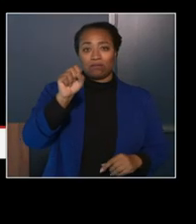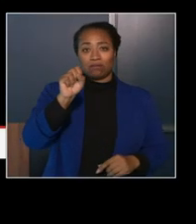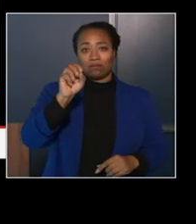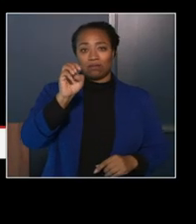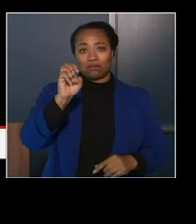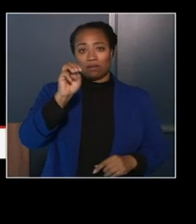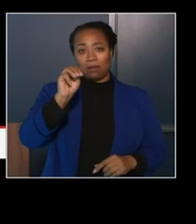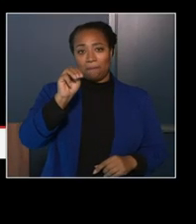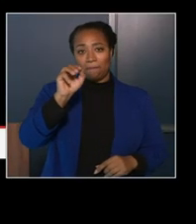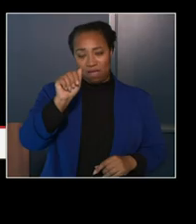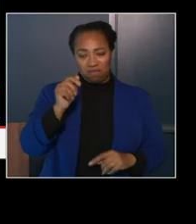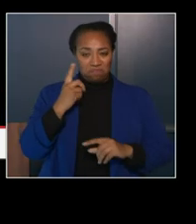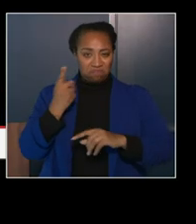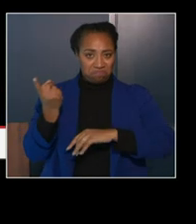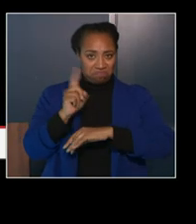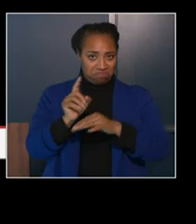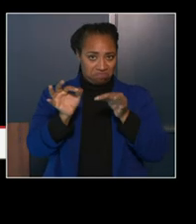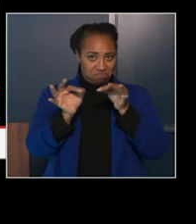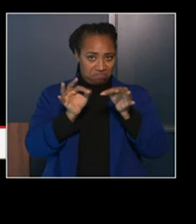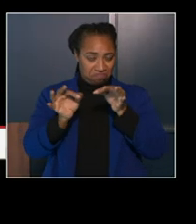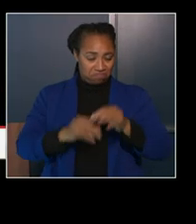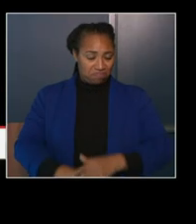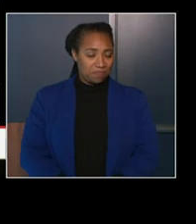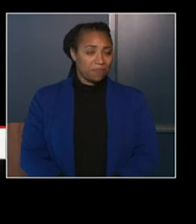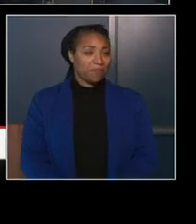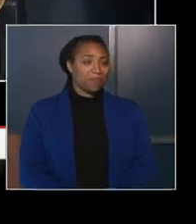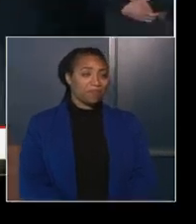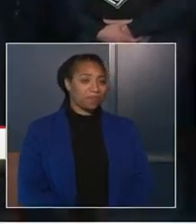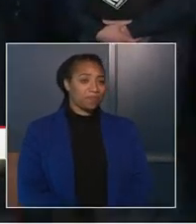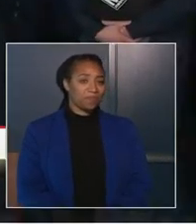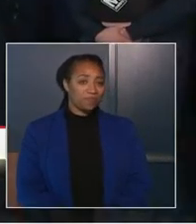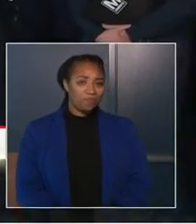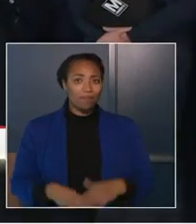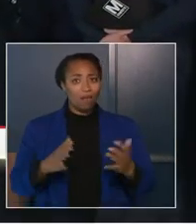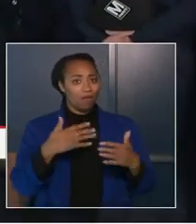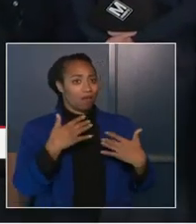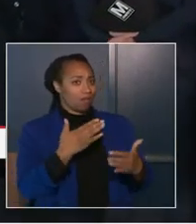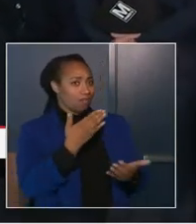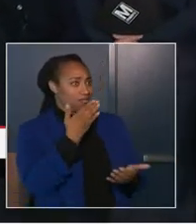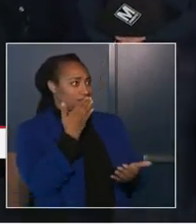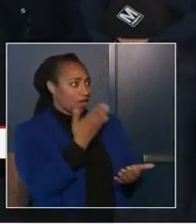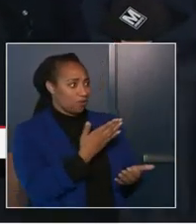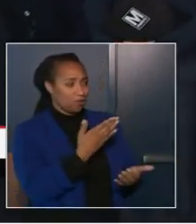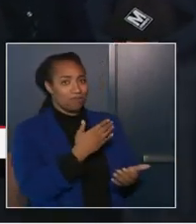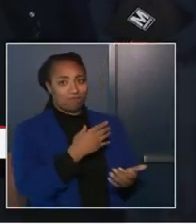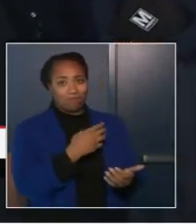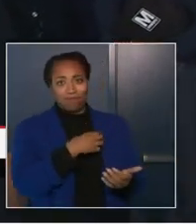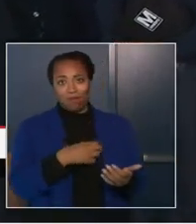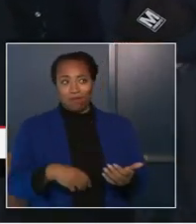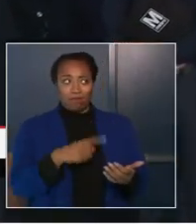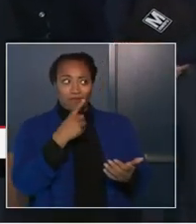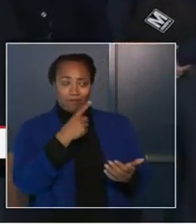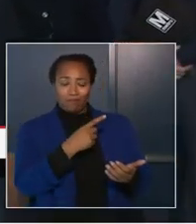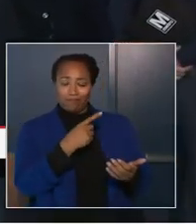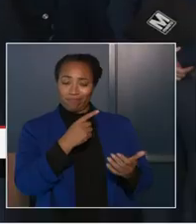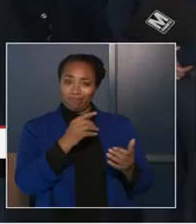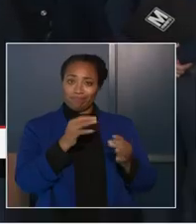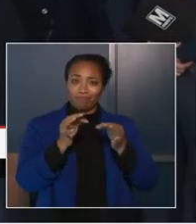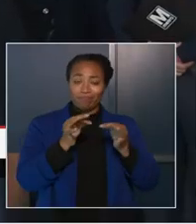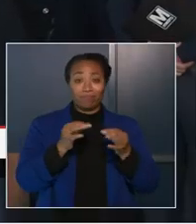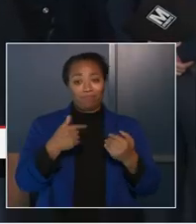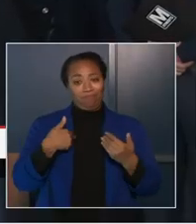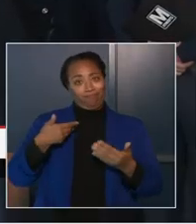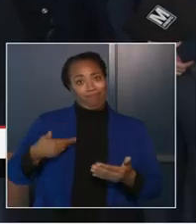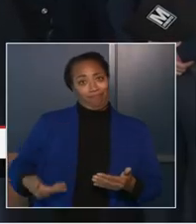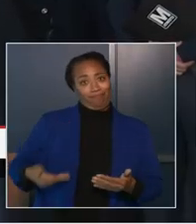Thank you, Mayor. I'm Clint Osborne, Director of the D.C. Homeland Security and Emergency Management Agency. Under Mayor Bowser's leadership, the district's snow